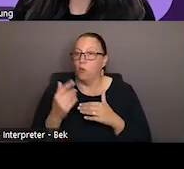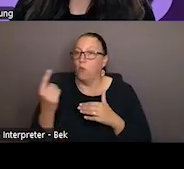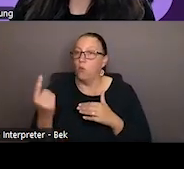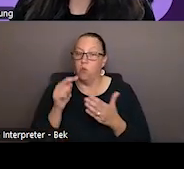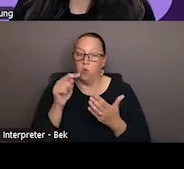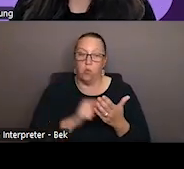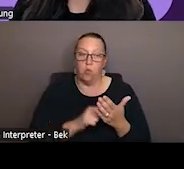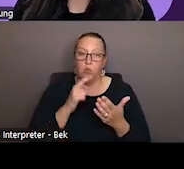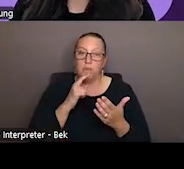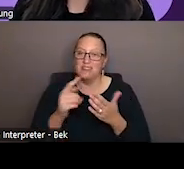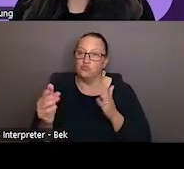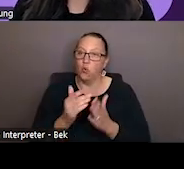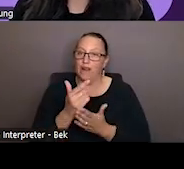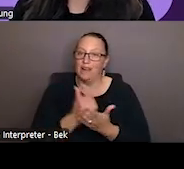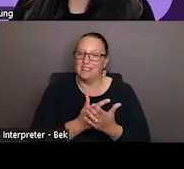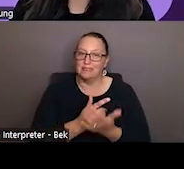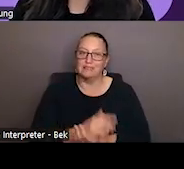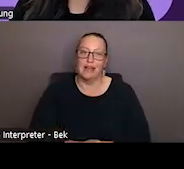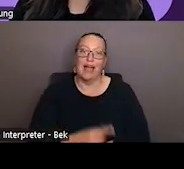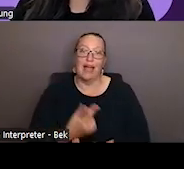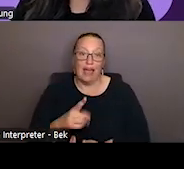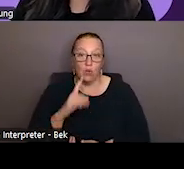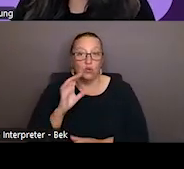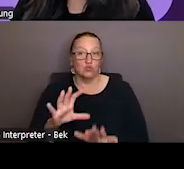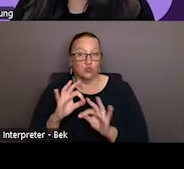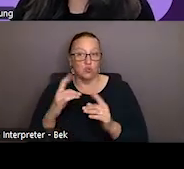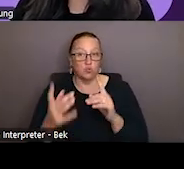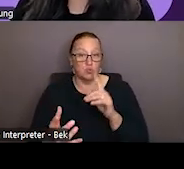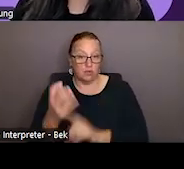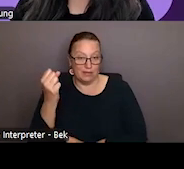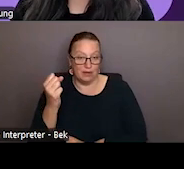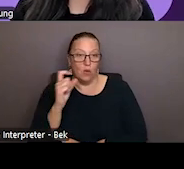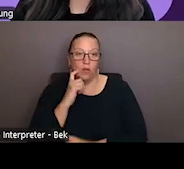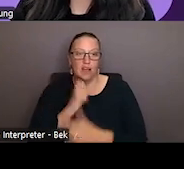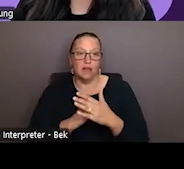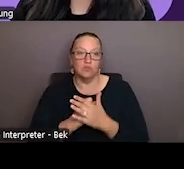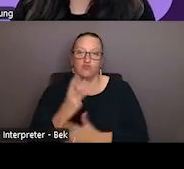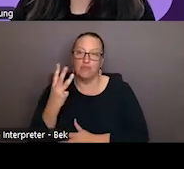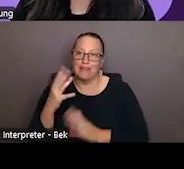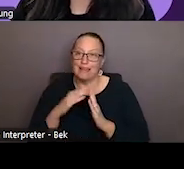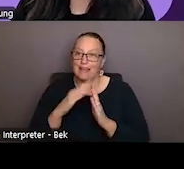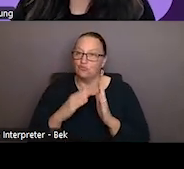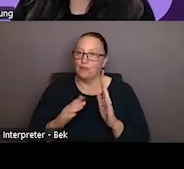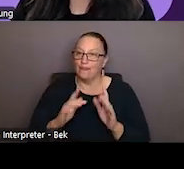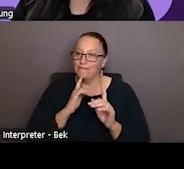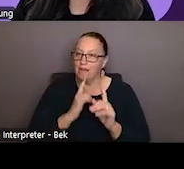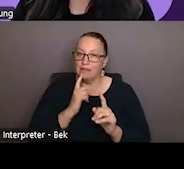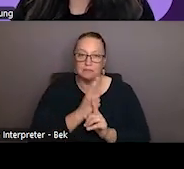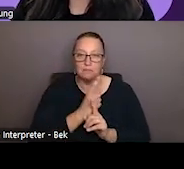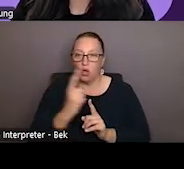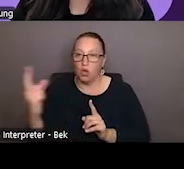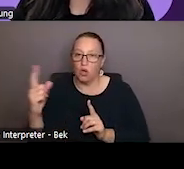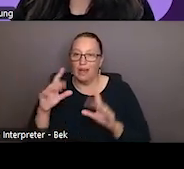recipients. Creative Australia will appoint up to 3 industry advisors per category for the 2026 Asia